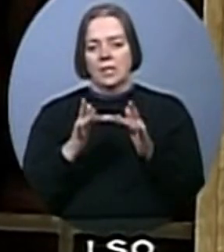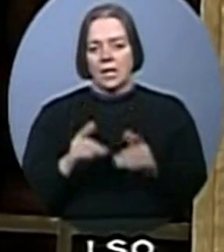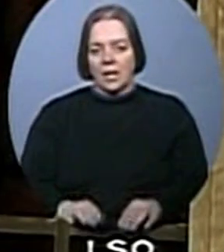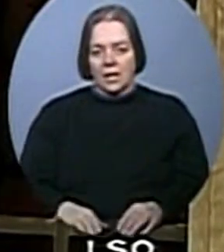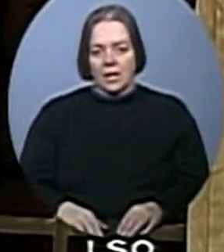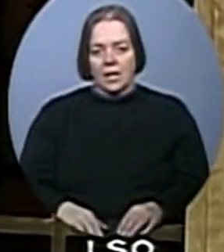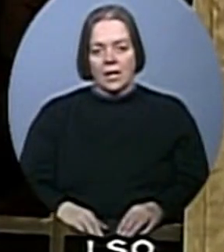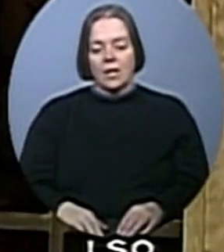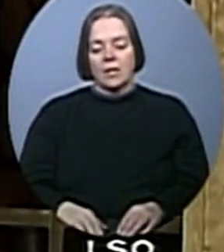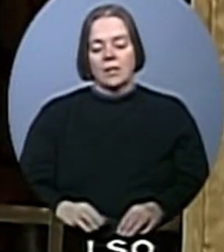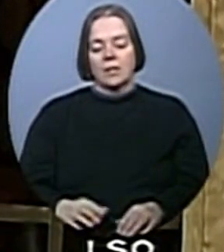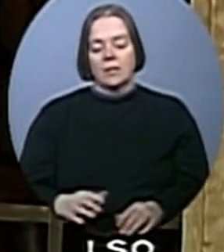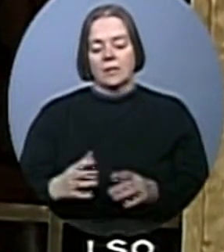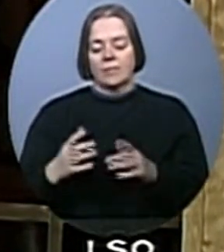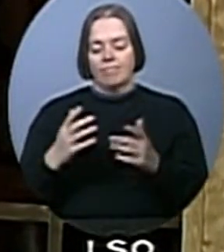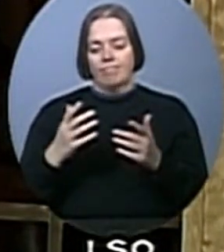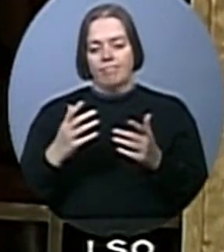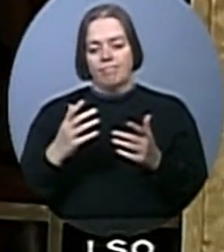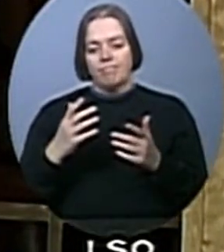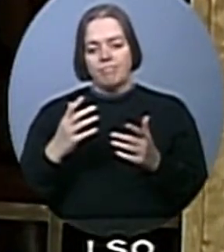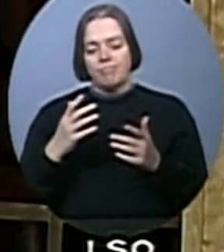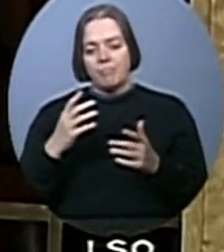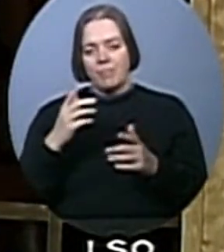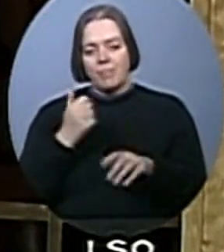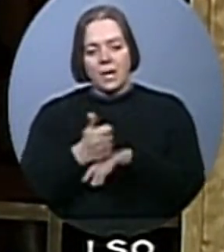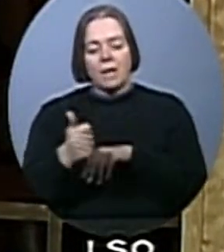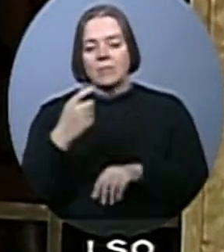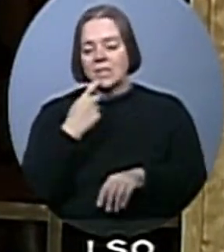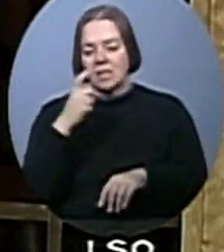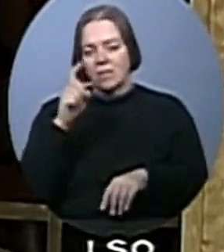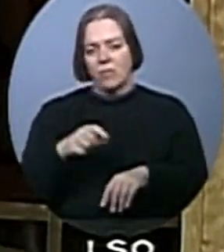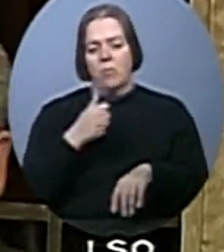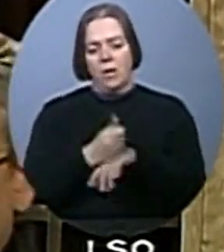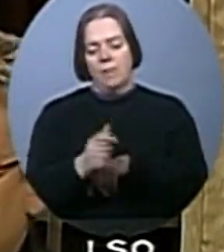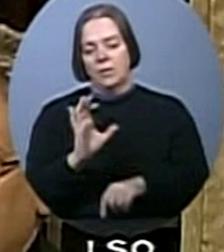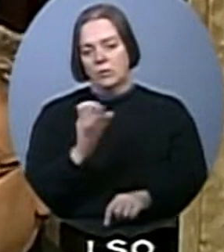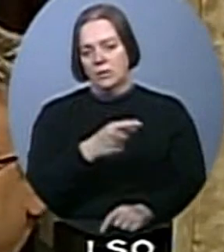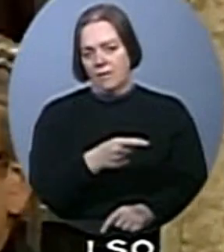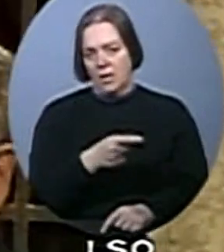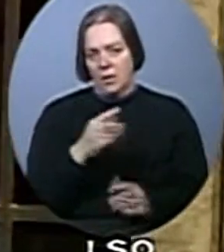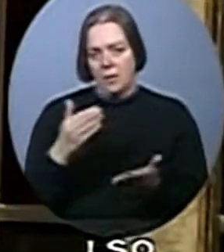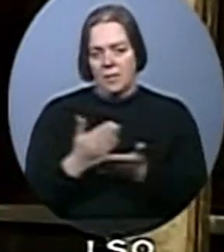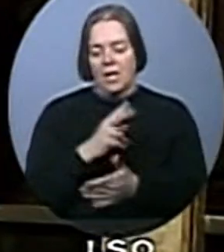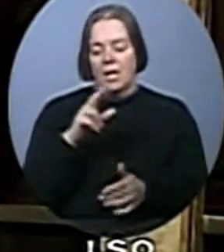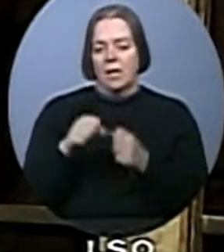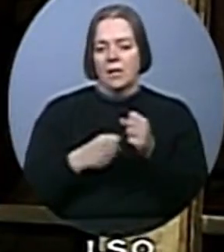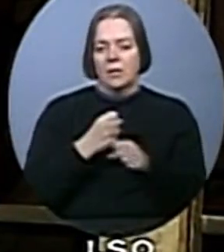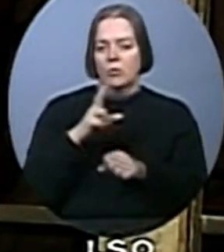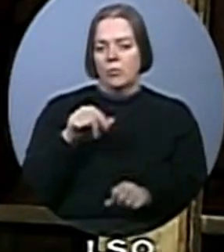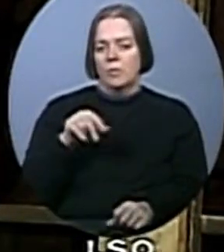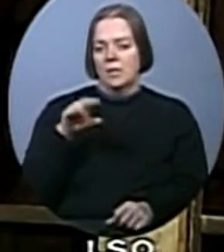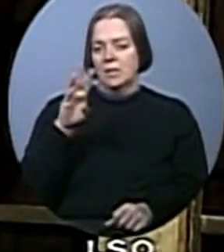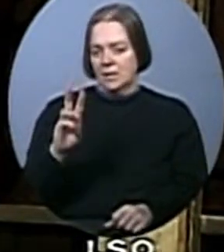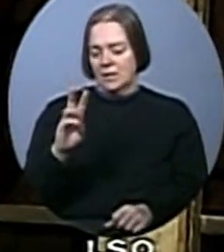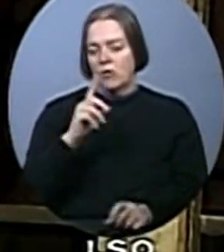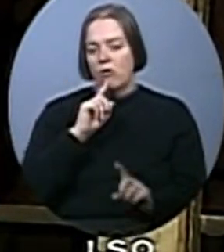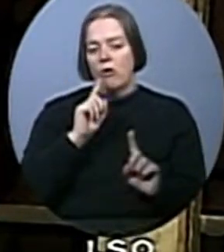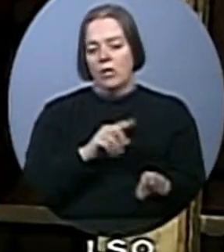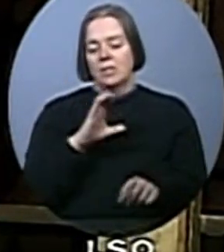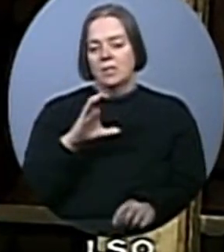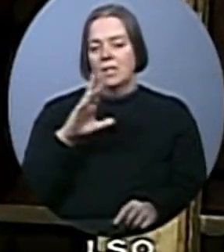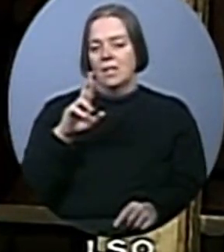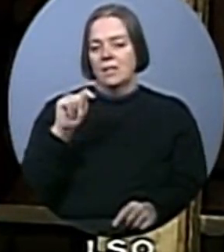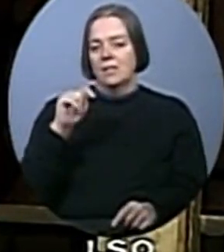the real blame goes back to the Conservative government's 2006 directive that ordered the CRTC not to protect the public,